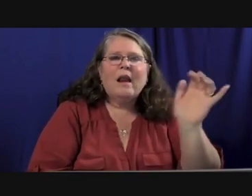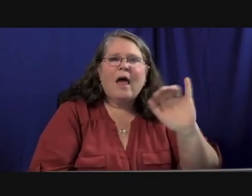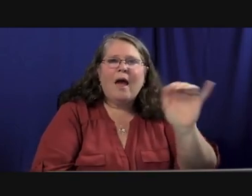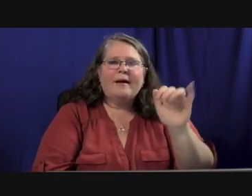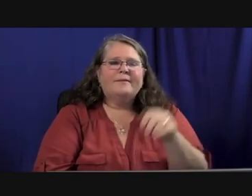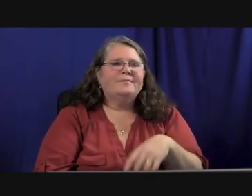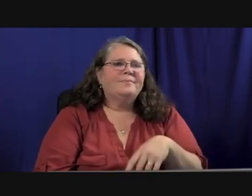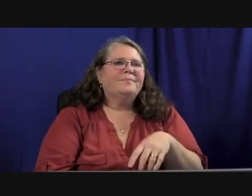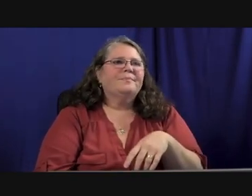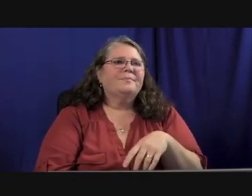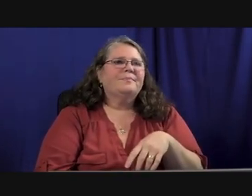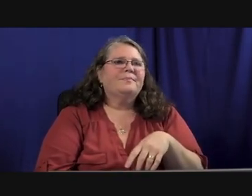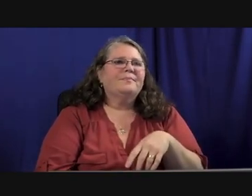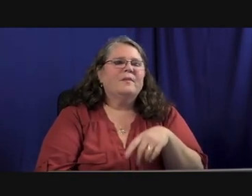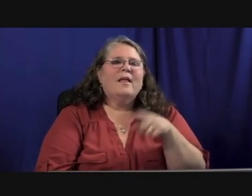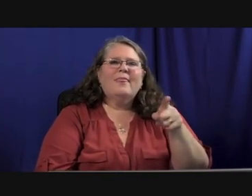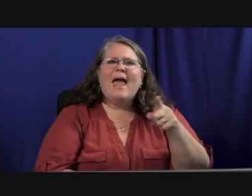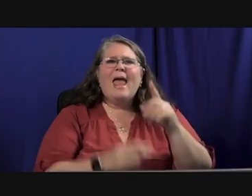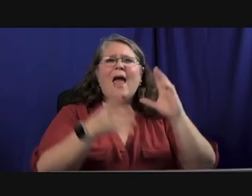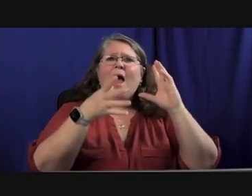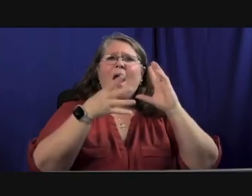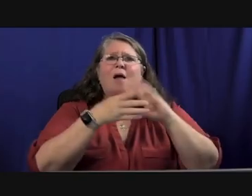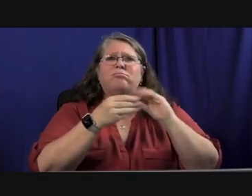their speaking is